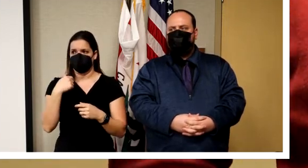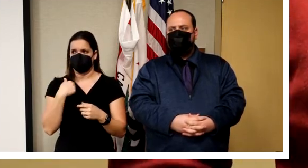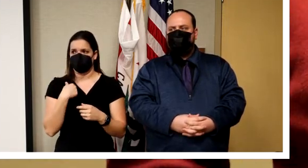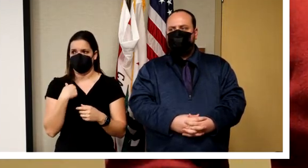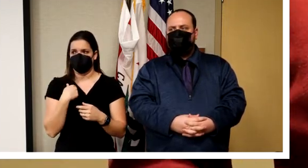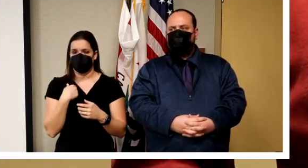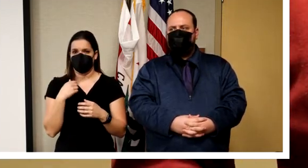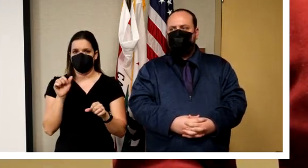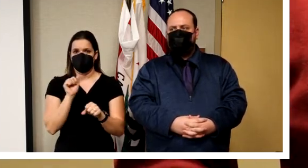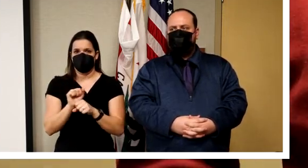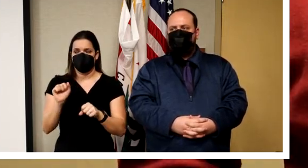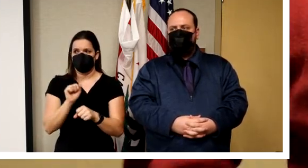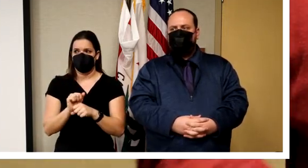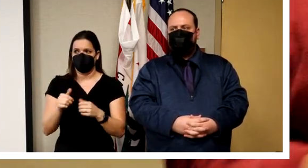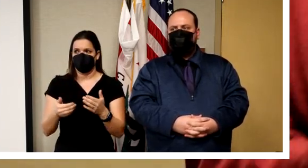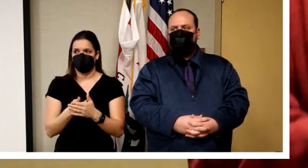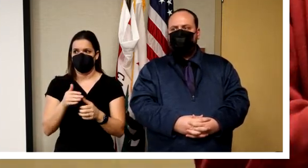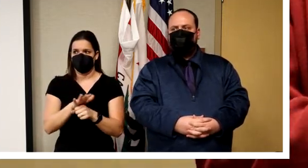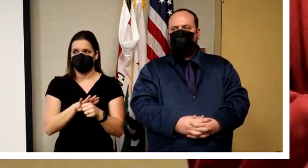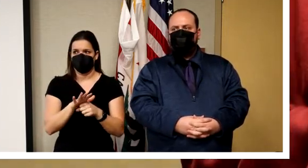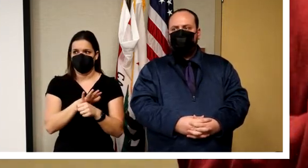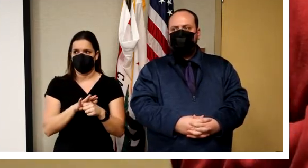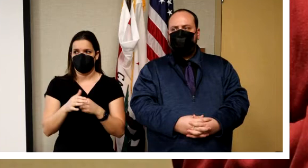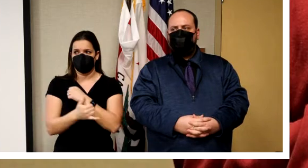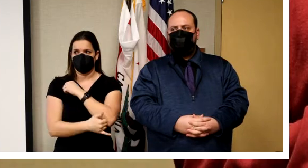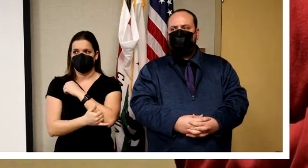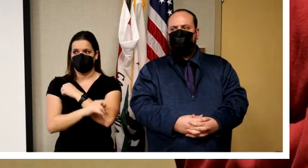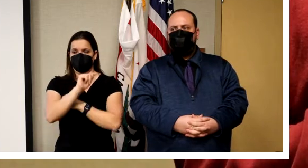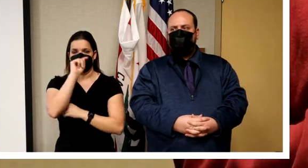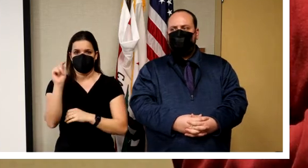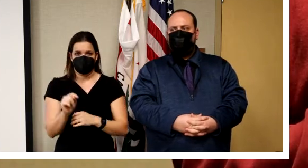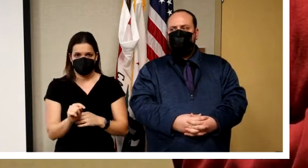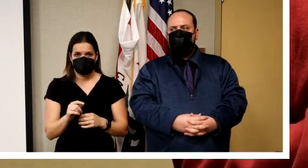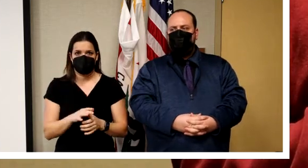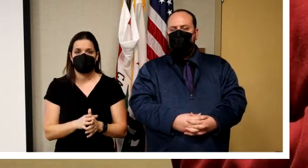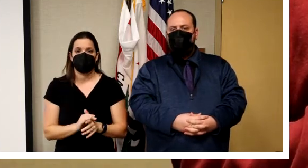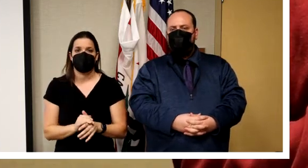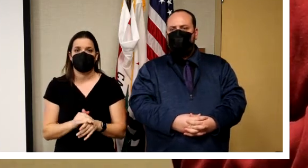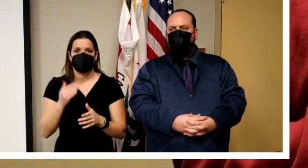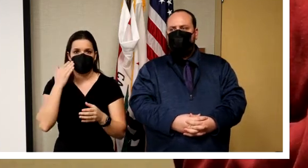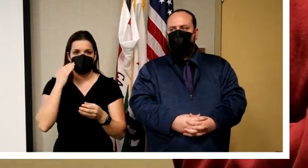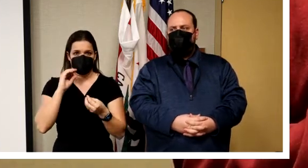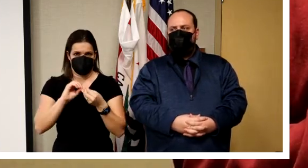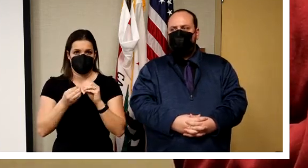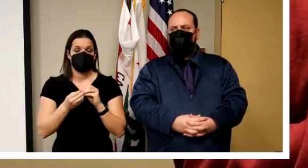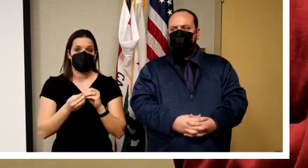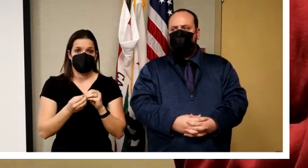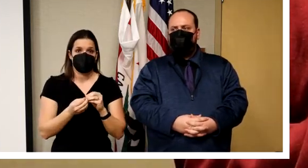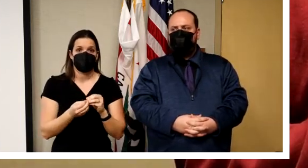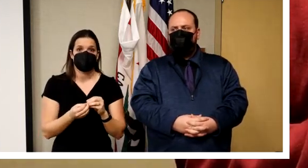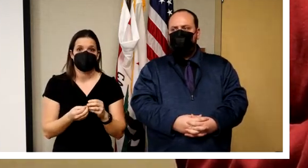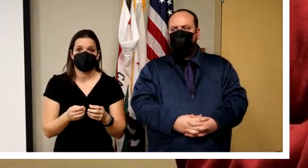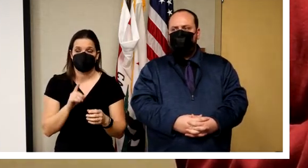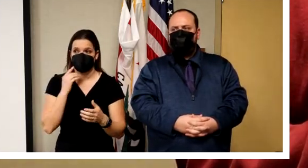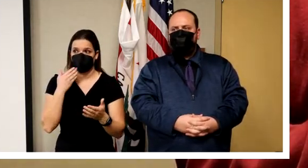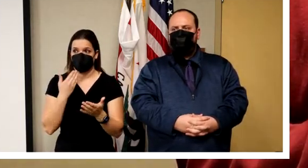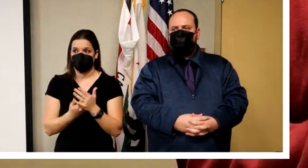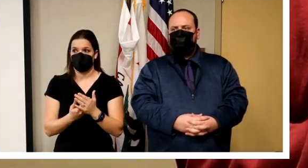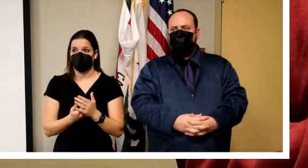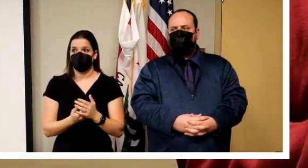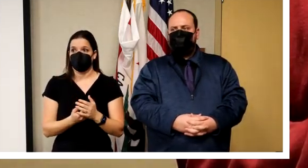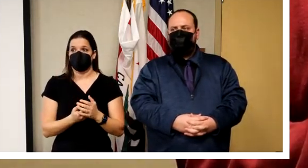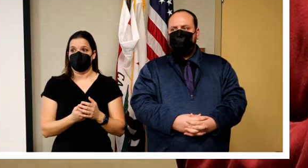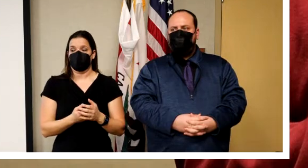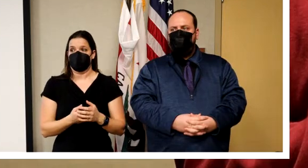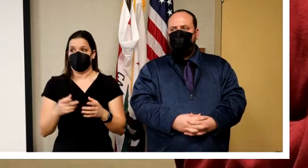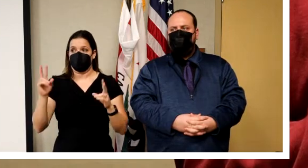I've been working on redistricting for the county of Tulare, and I know the numbers like the back of my head. And I want